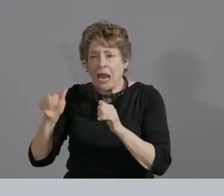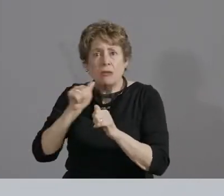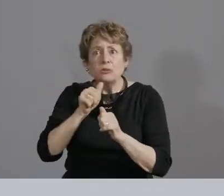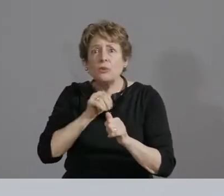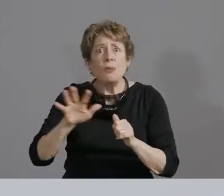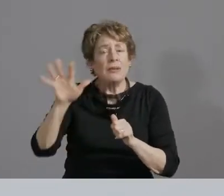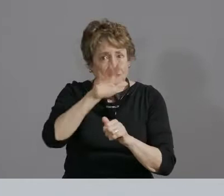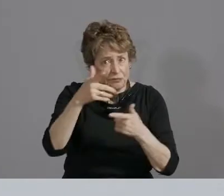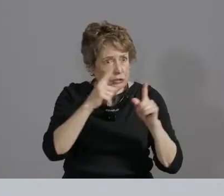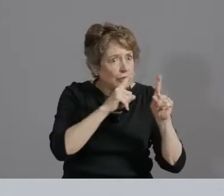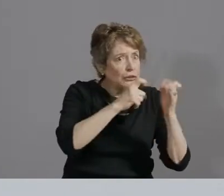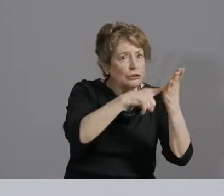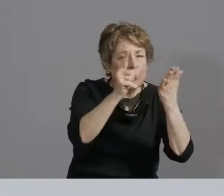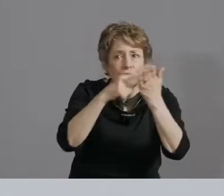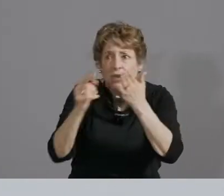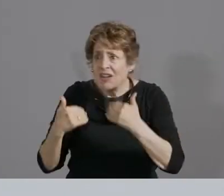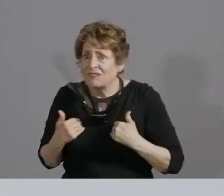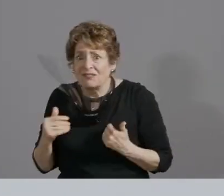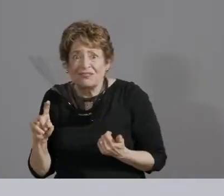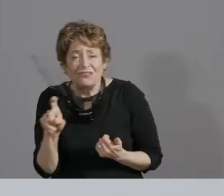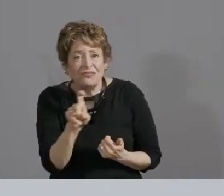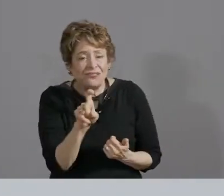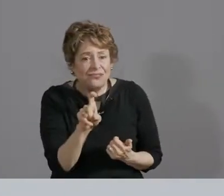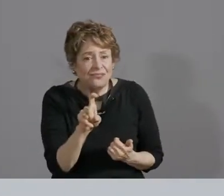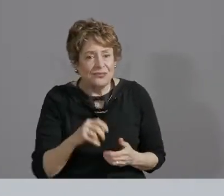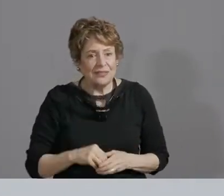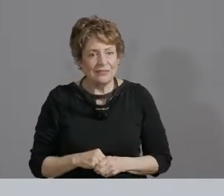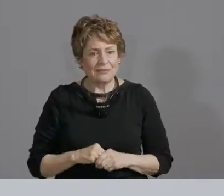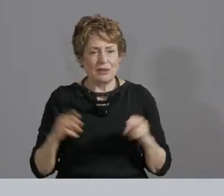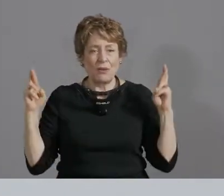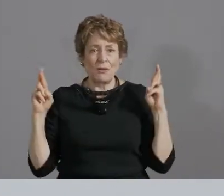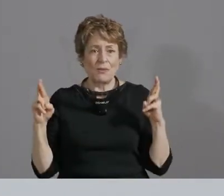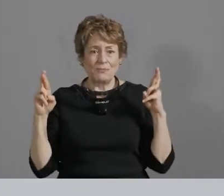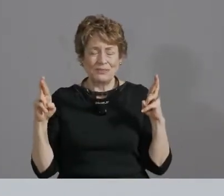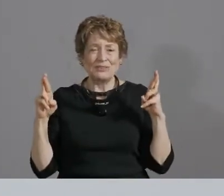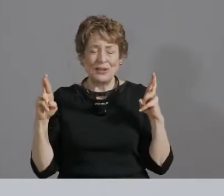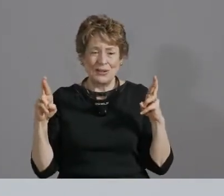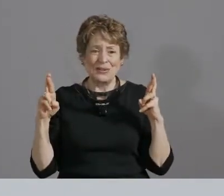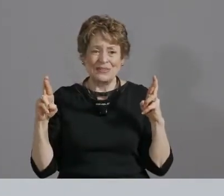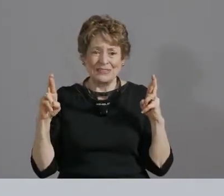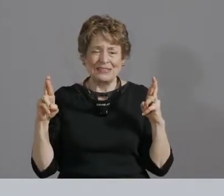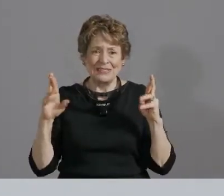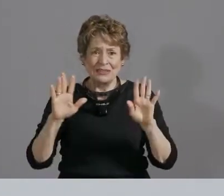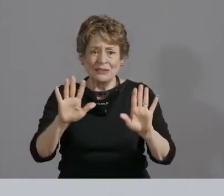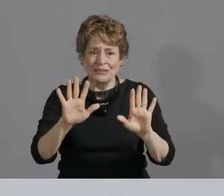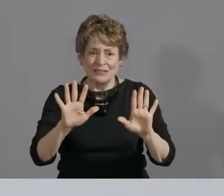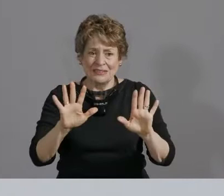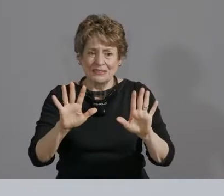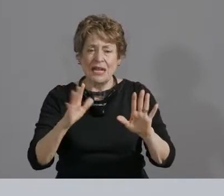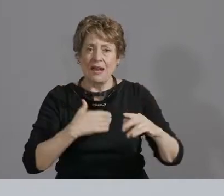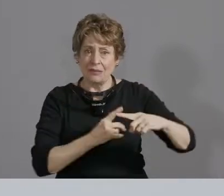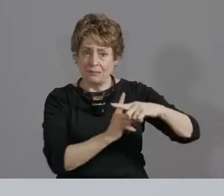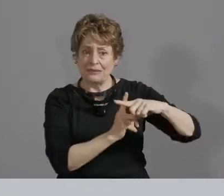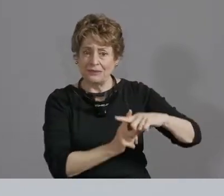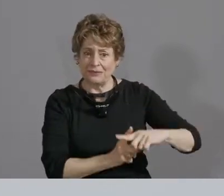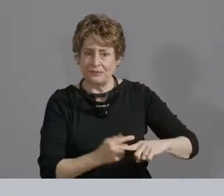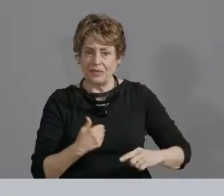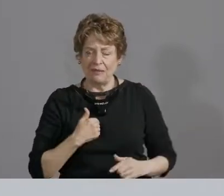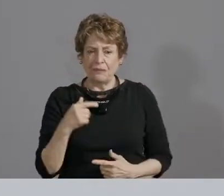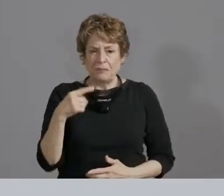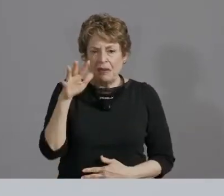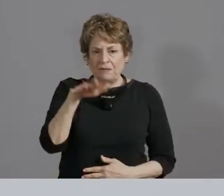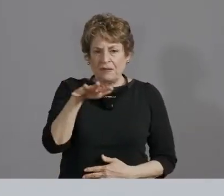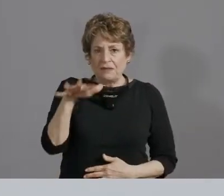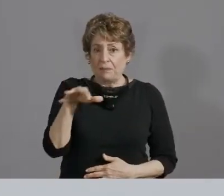some of the promising things are, we had that 55% before any of the data was filed. So that was promising. So over half of the